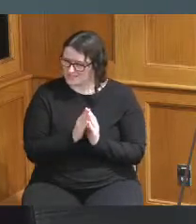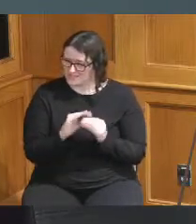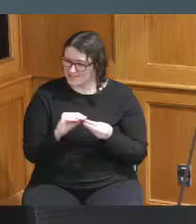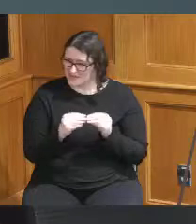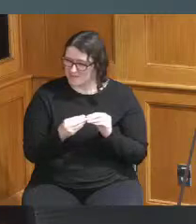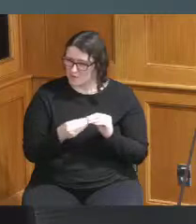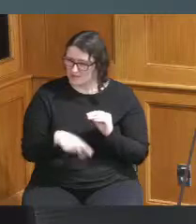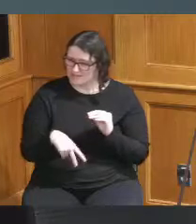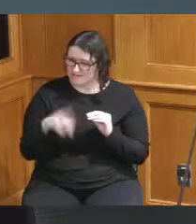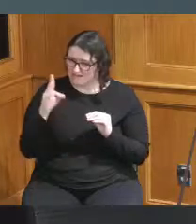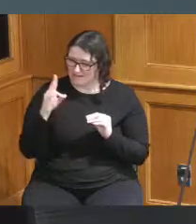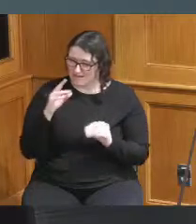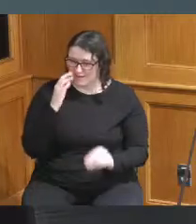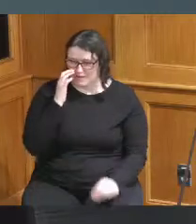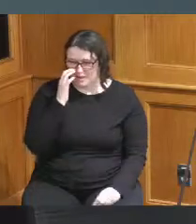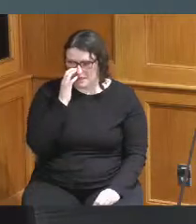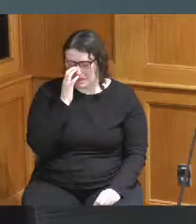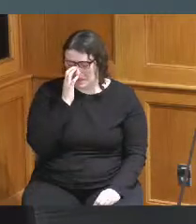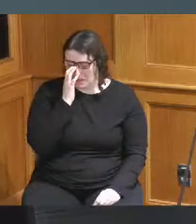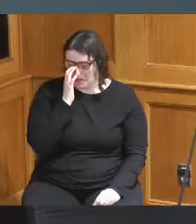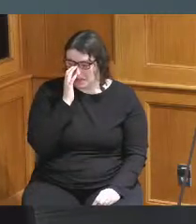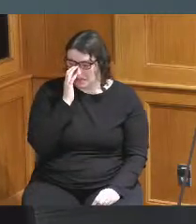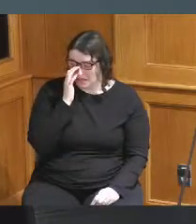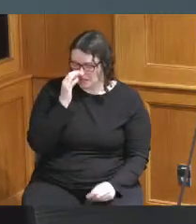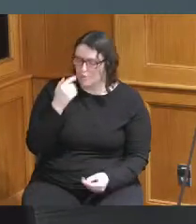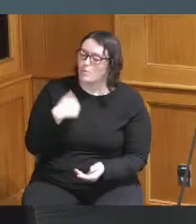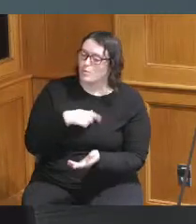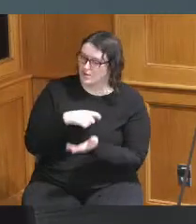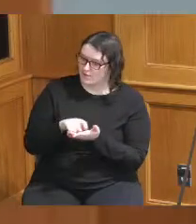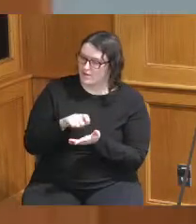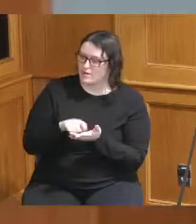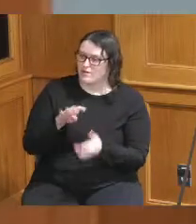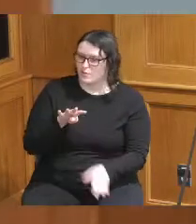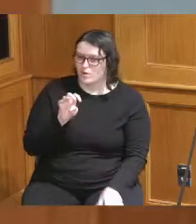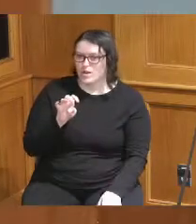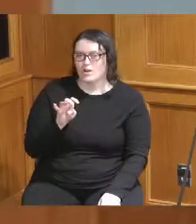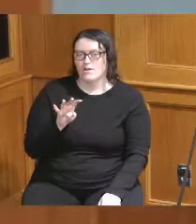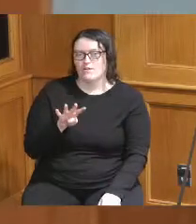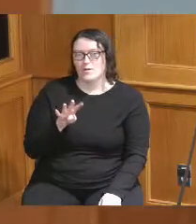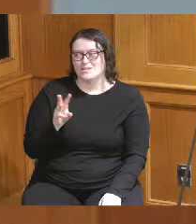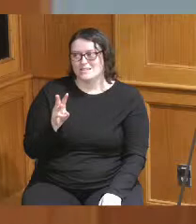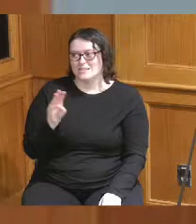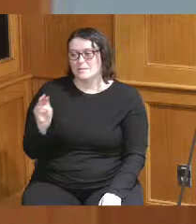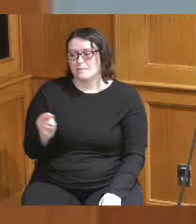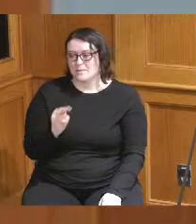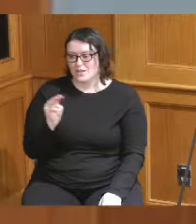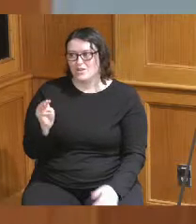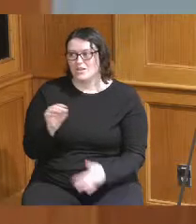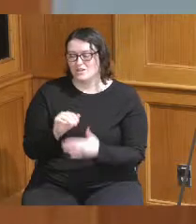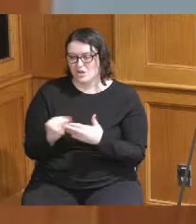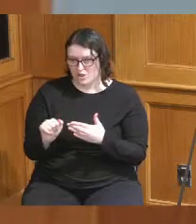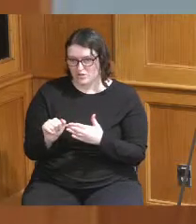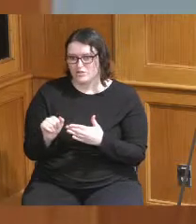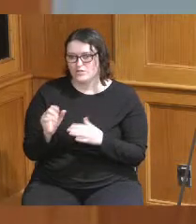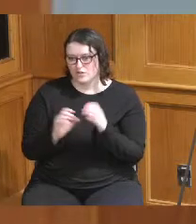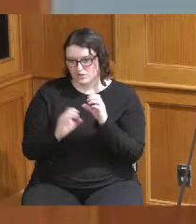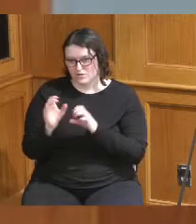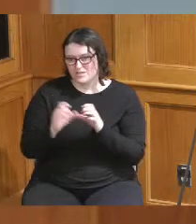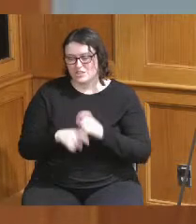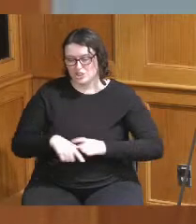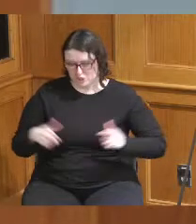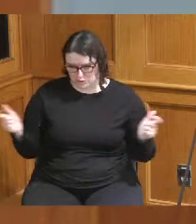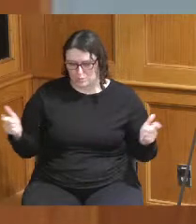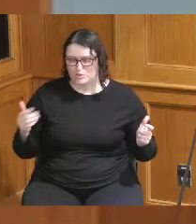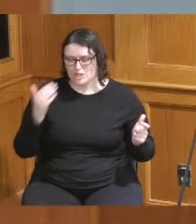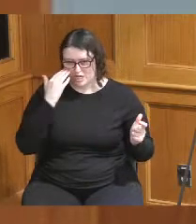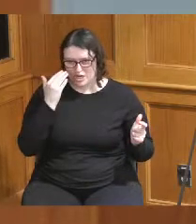like 400. Sure, we reckon that $446 million worth of construction next year is massive. Yeah. And